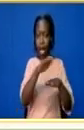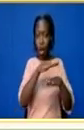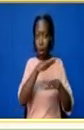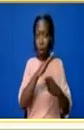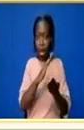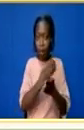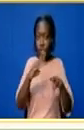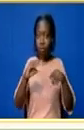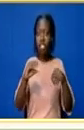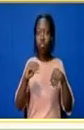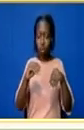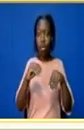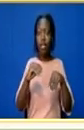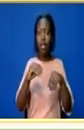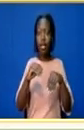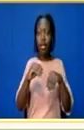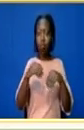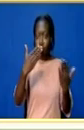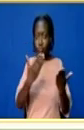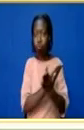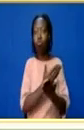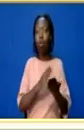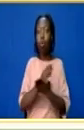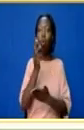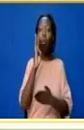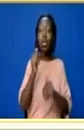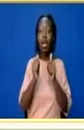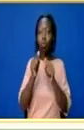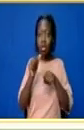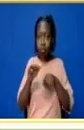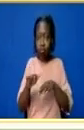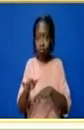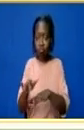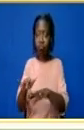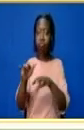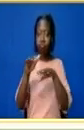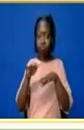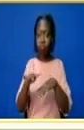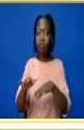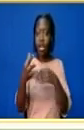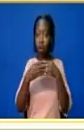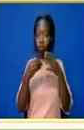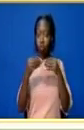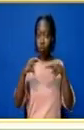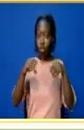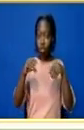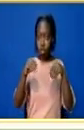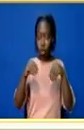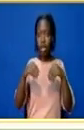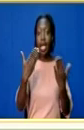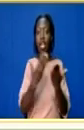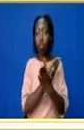carrying away the top fertile soil. So that form of soil erosion, we have called it